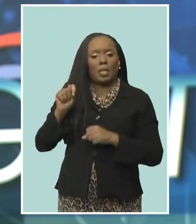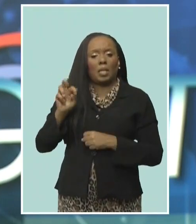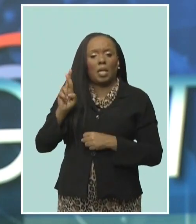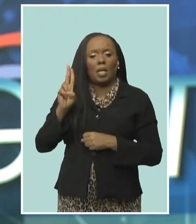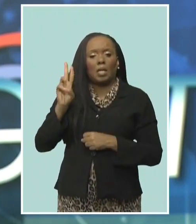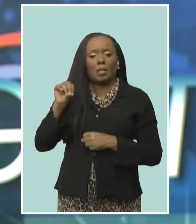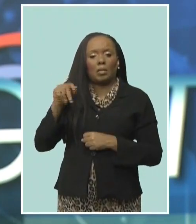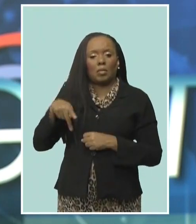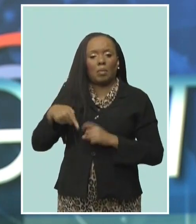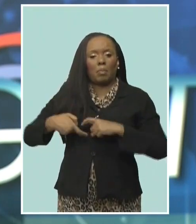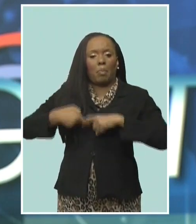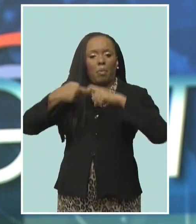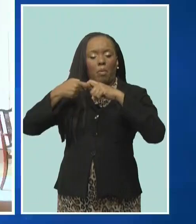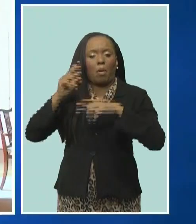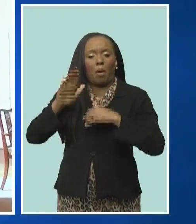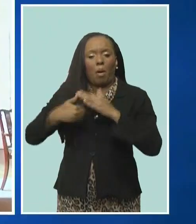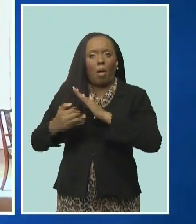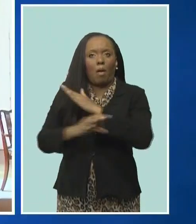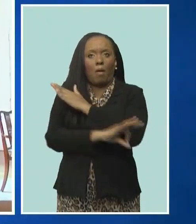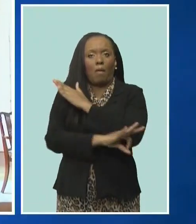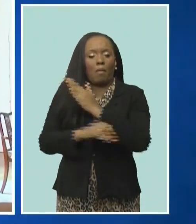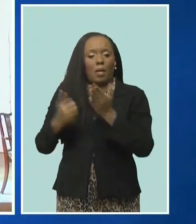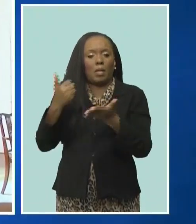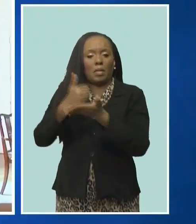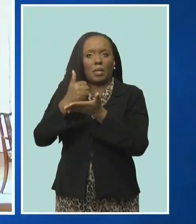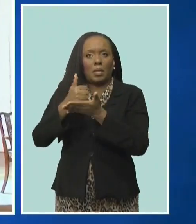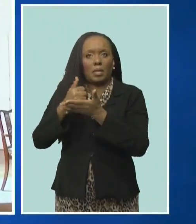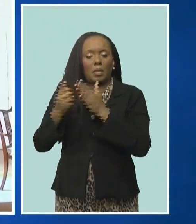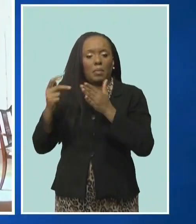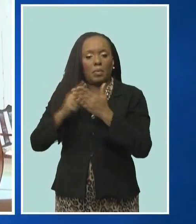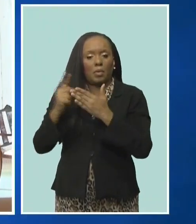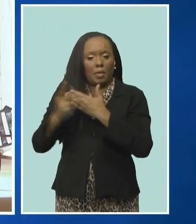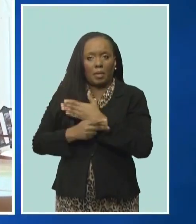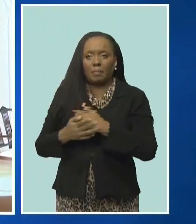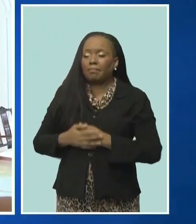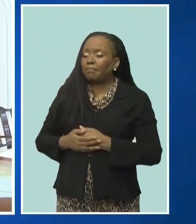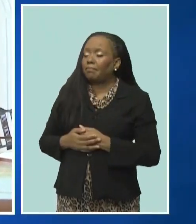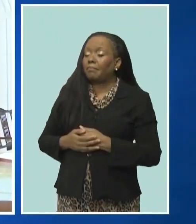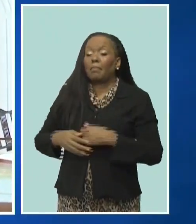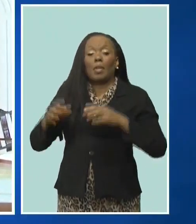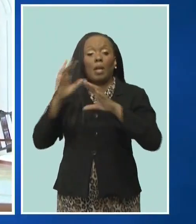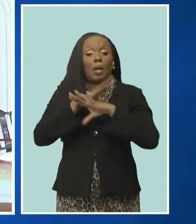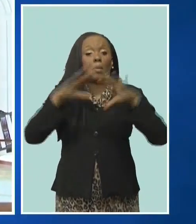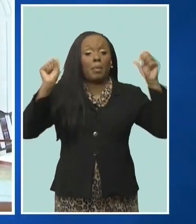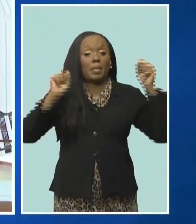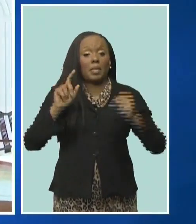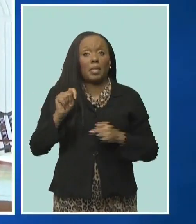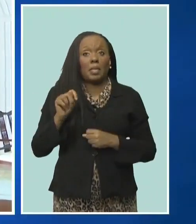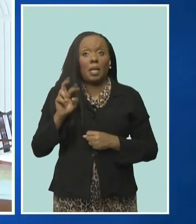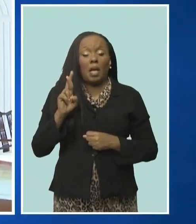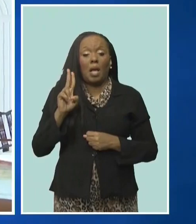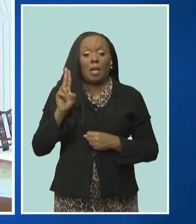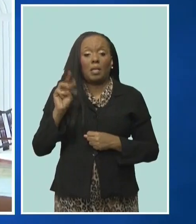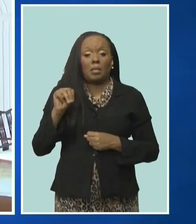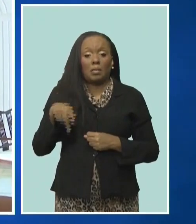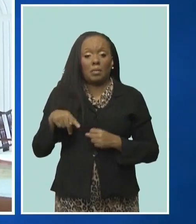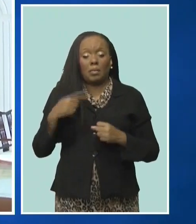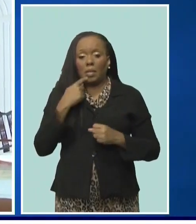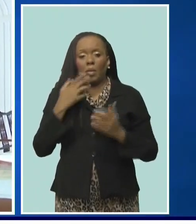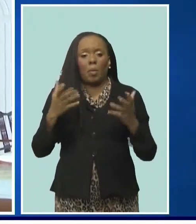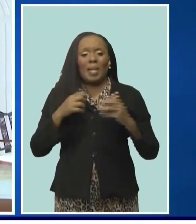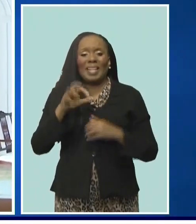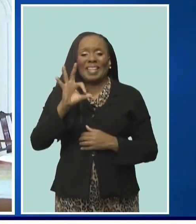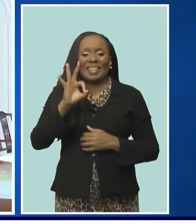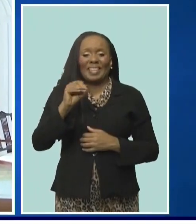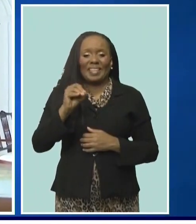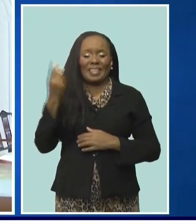assistance programs. President Trump has now come in. He says that he wants the time, 90 days to review. I